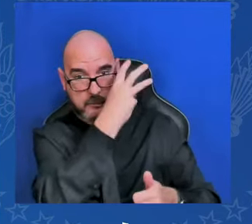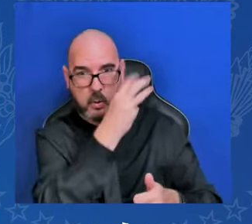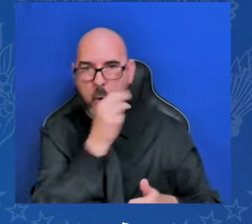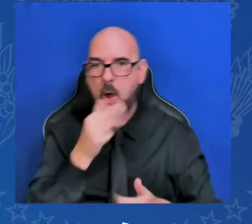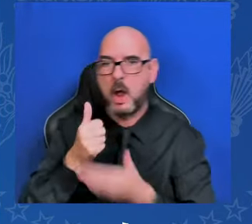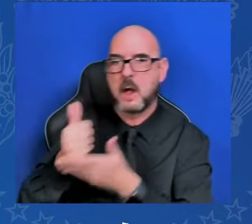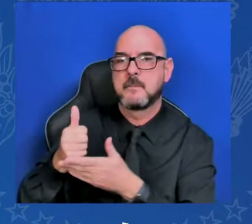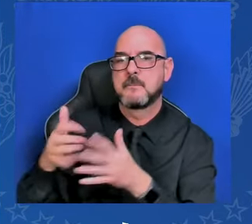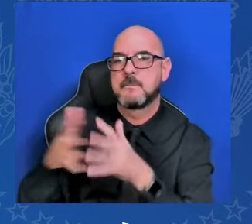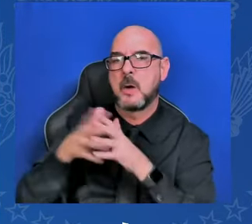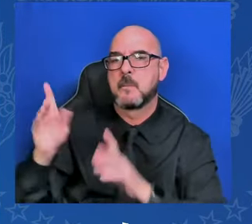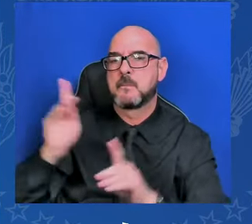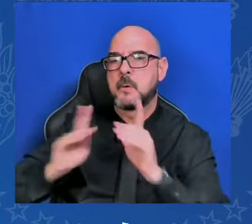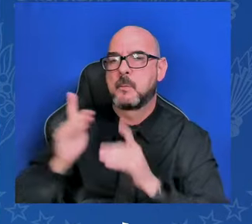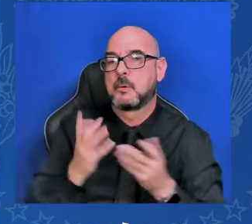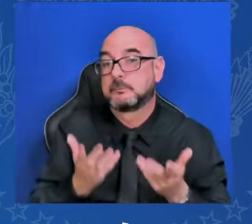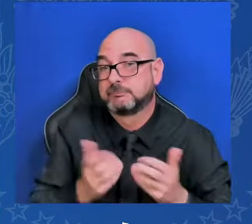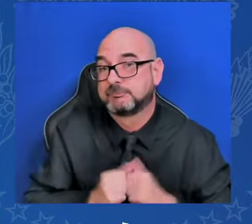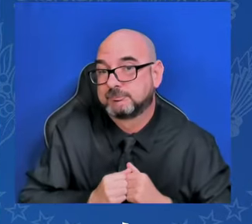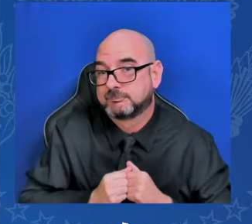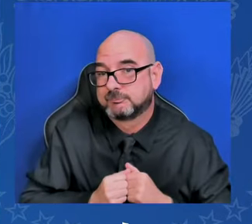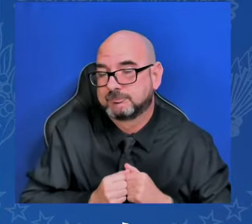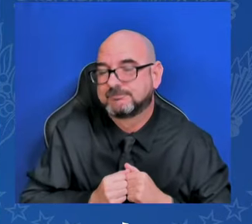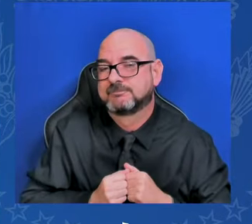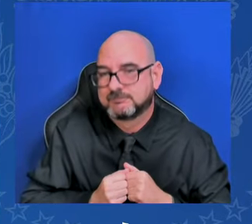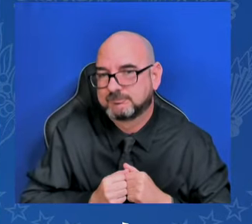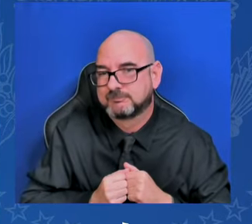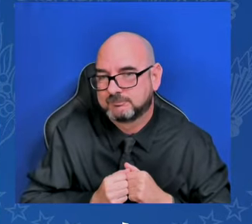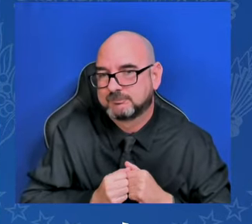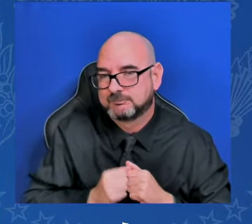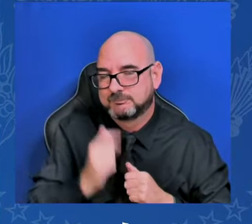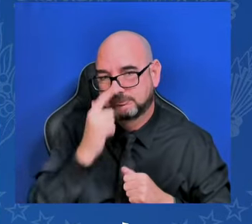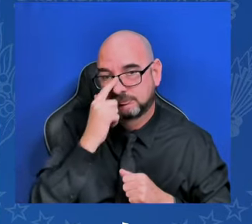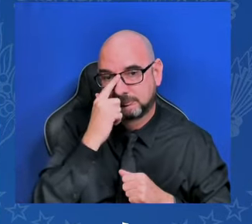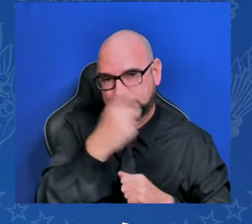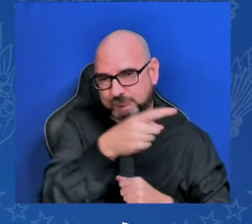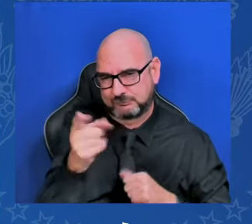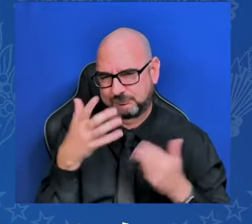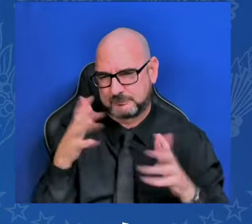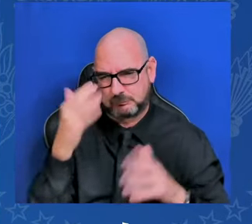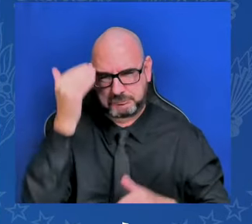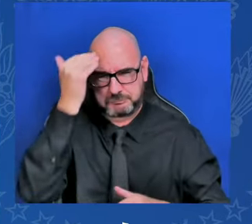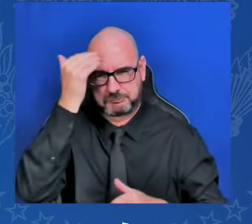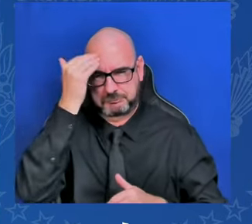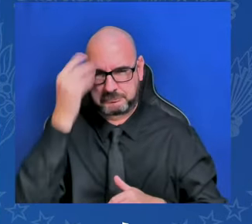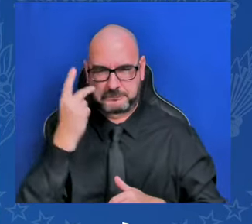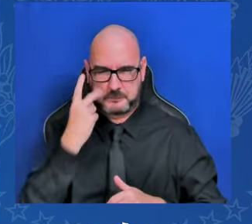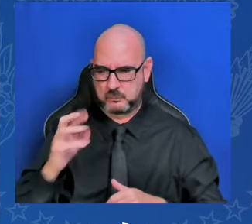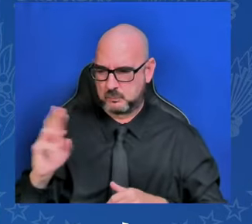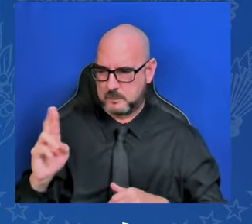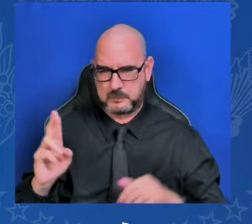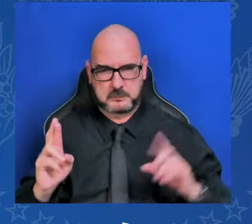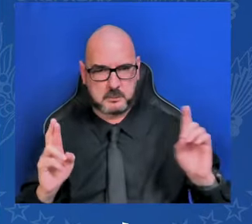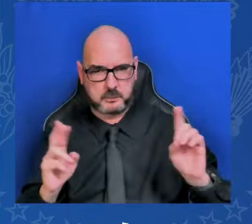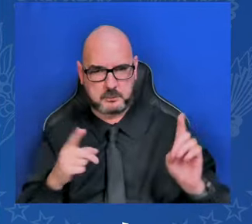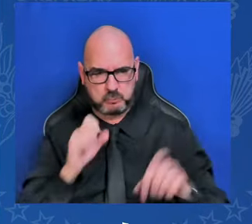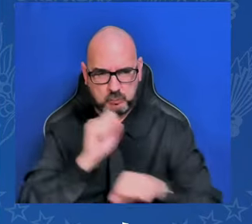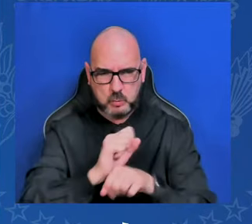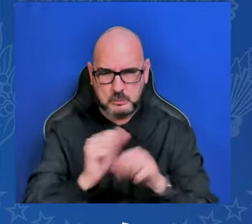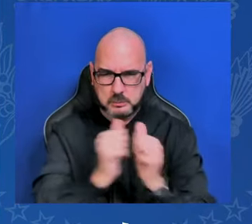so hard, bipartisan groups, so hard for so long to deal with the border and all the other issues we